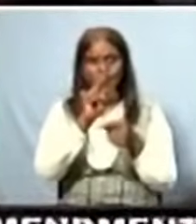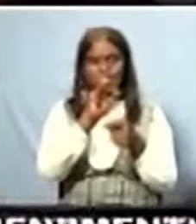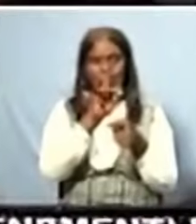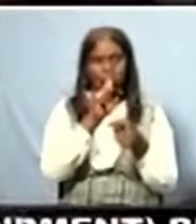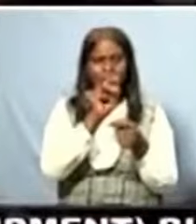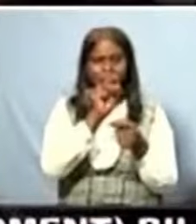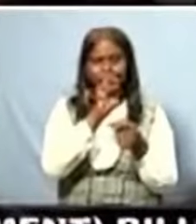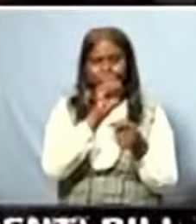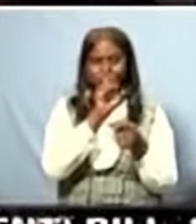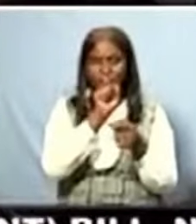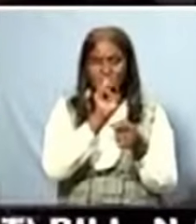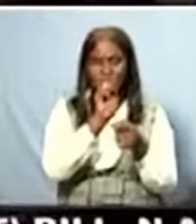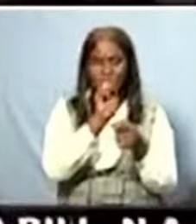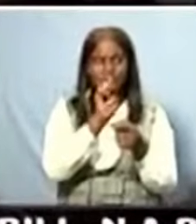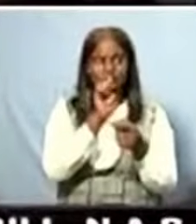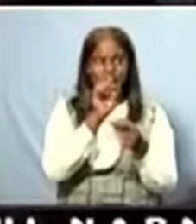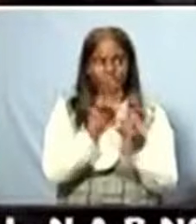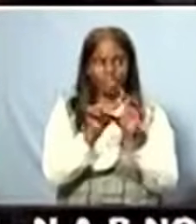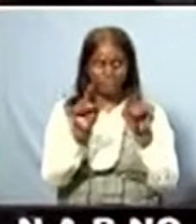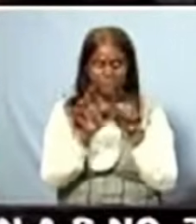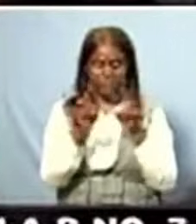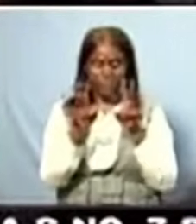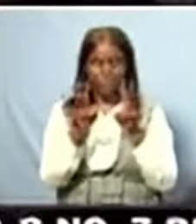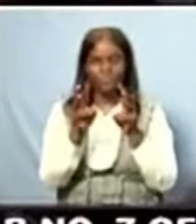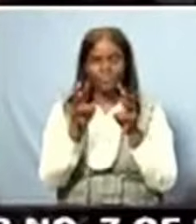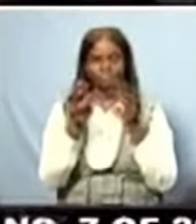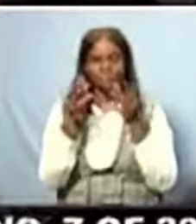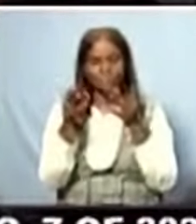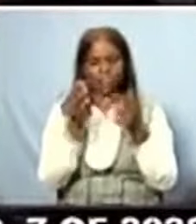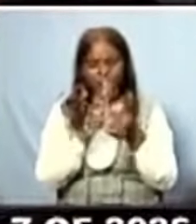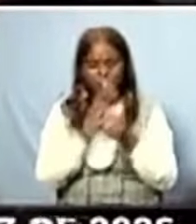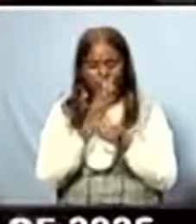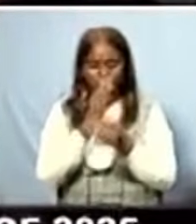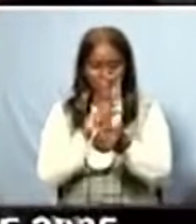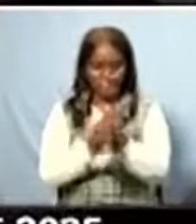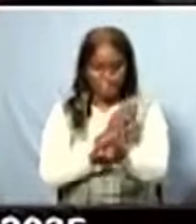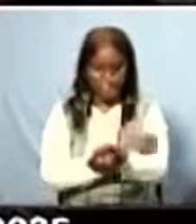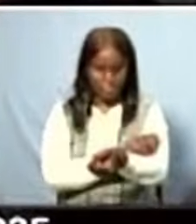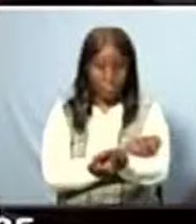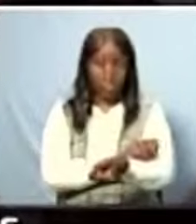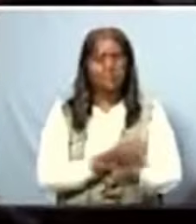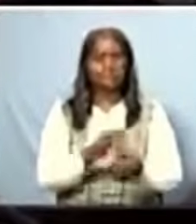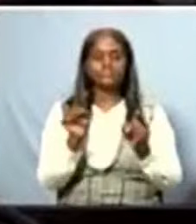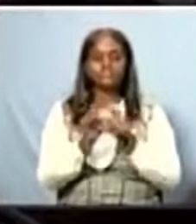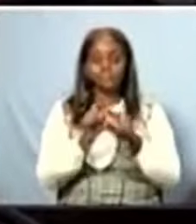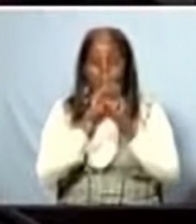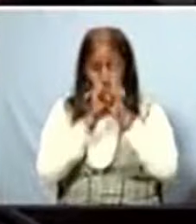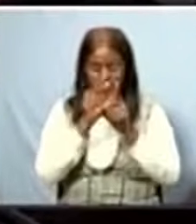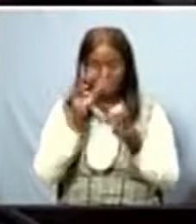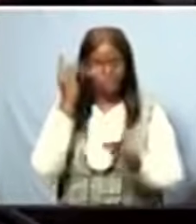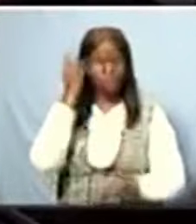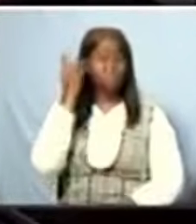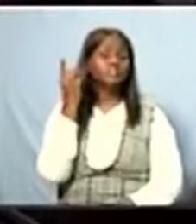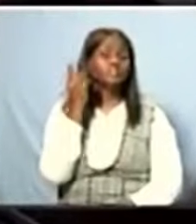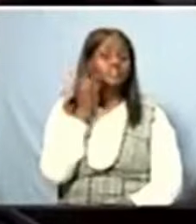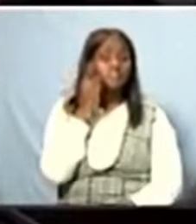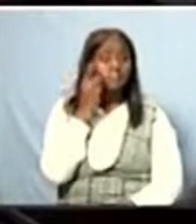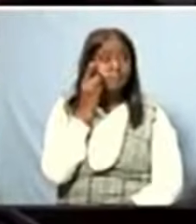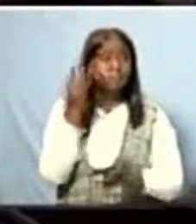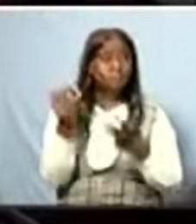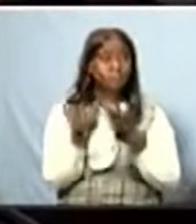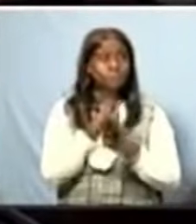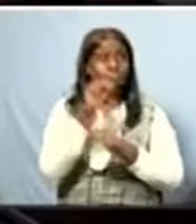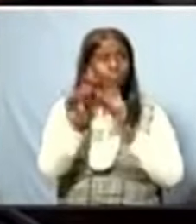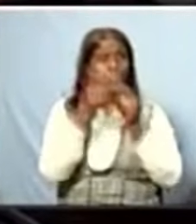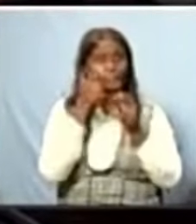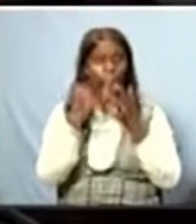then in that order. Honorable Sabah, then Honorable Banda, and Honorable Daka. Is it new question? Okay, let's